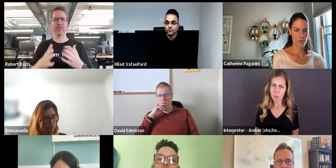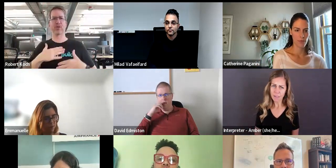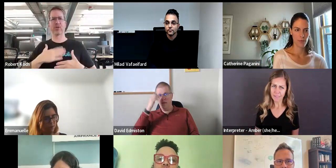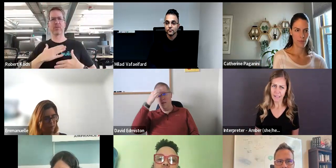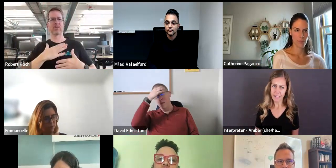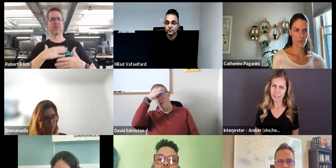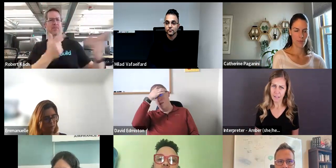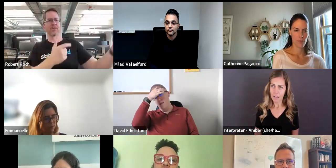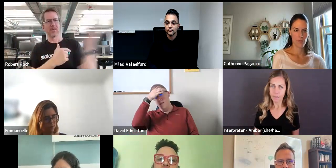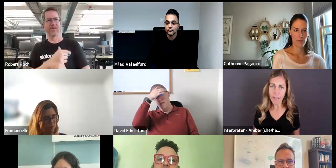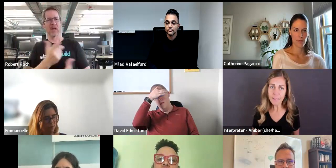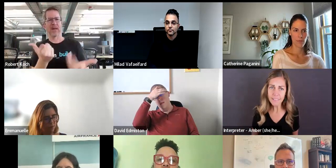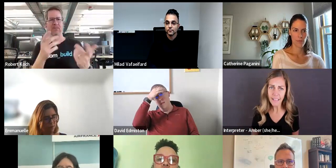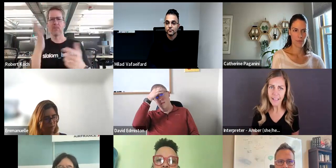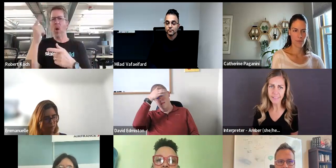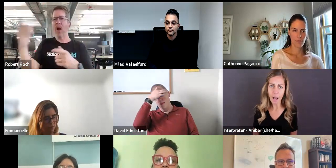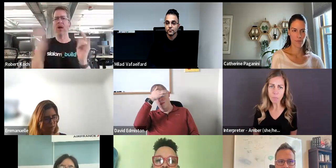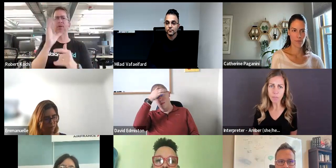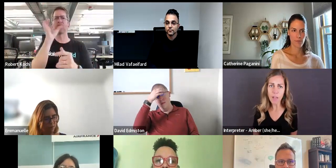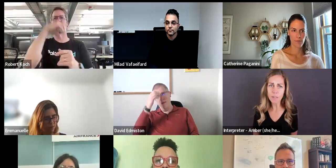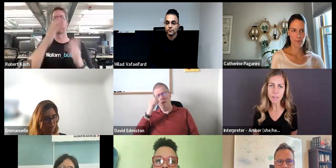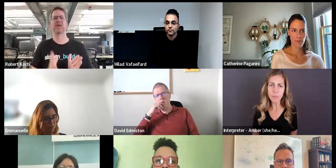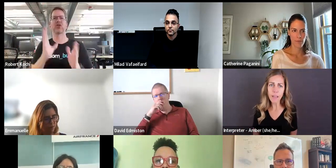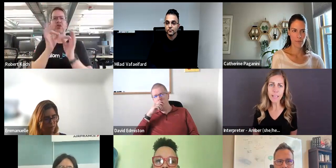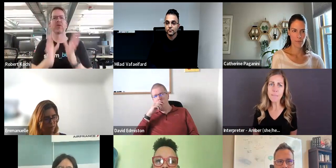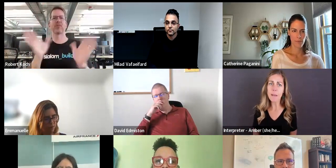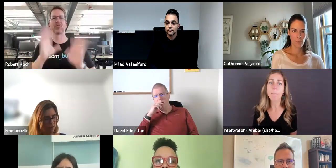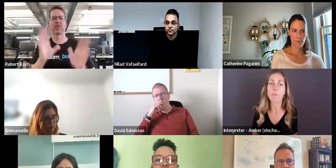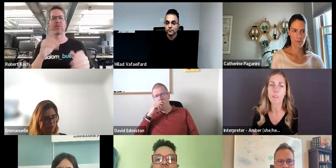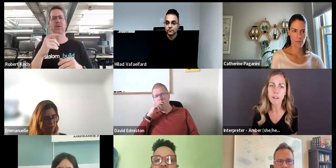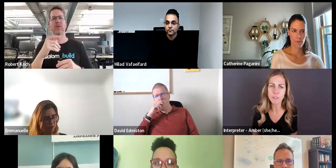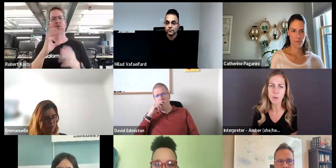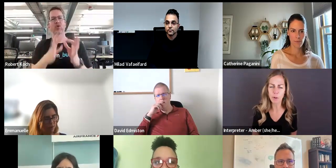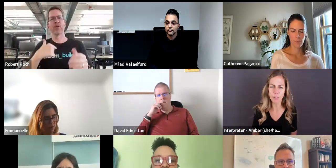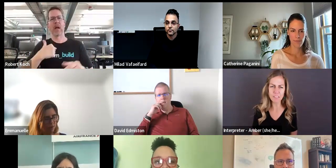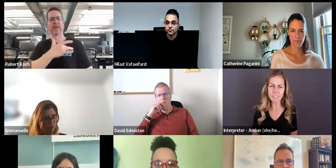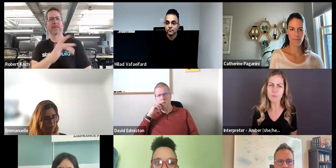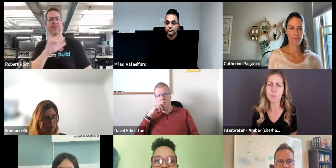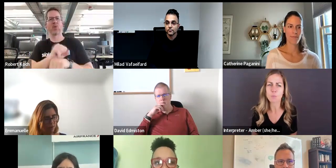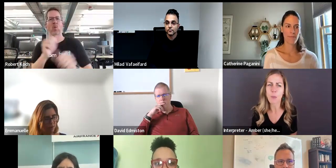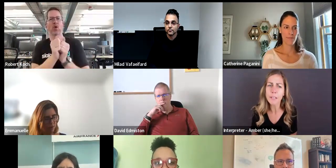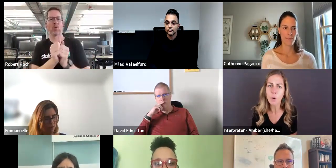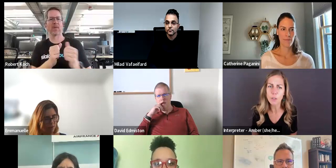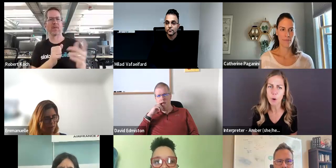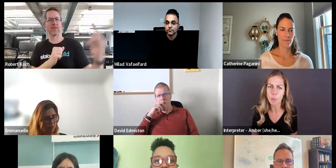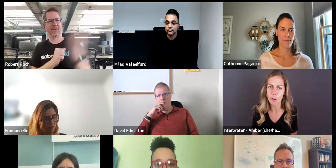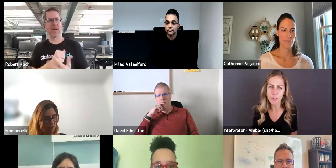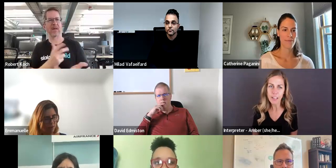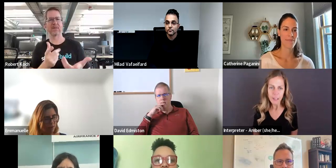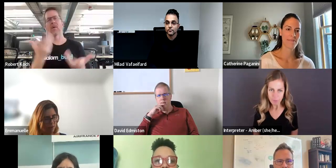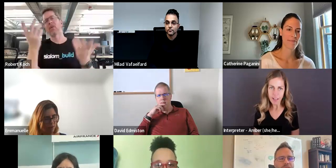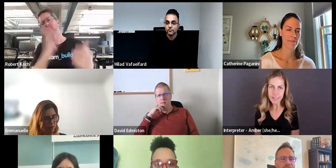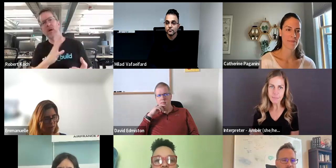like, wait a second. If that's the case, let's fly in my preferred interpreters instead of just rando